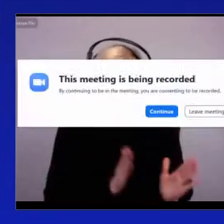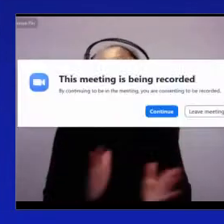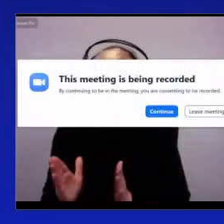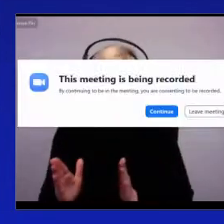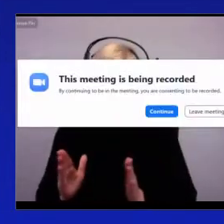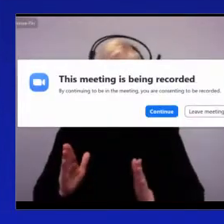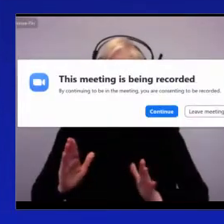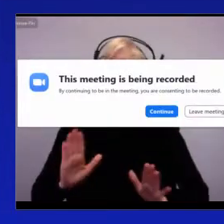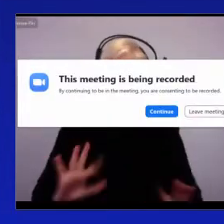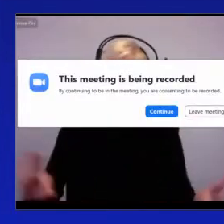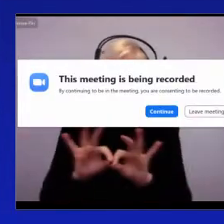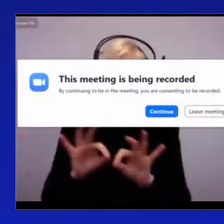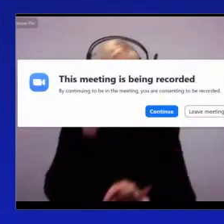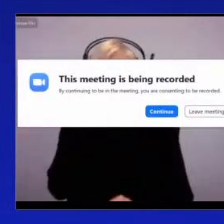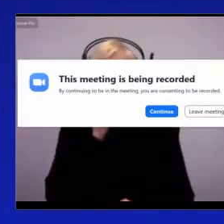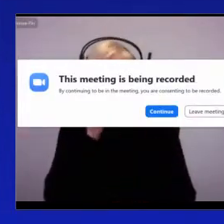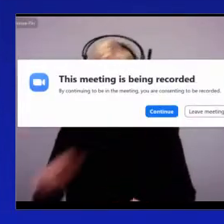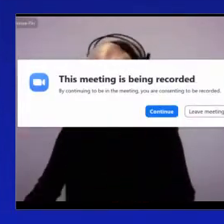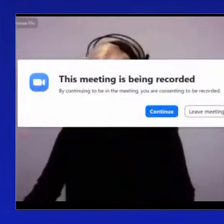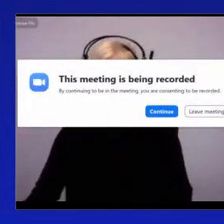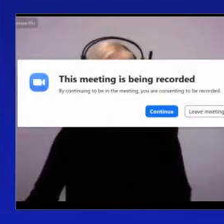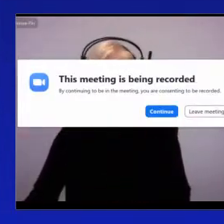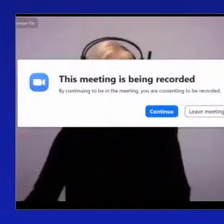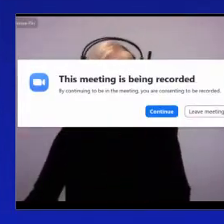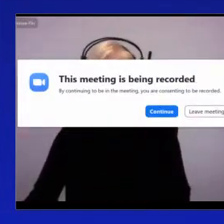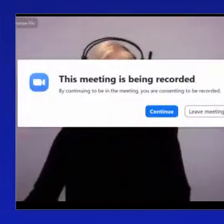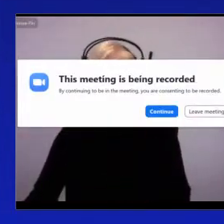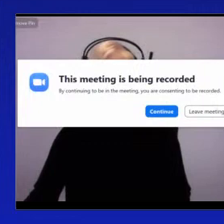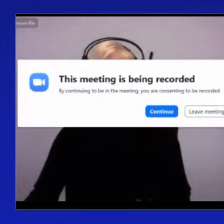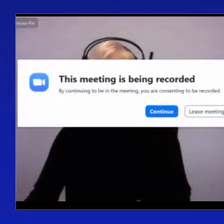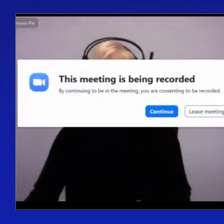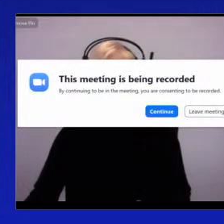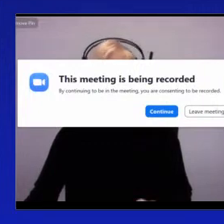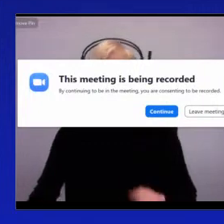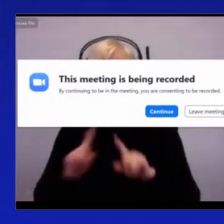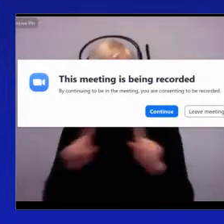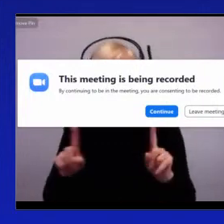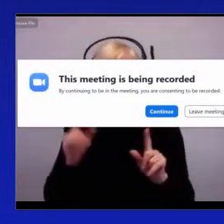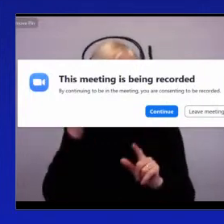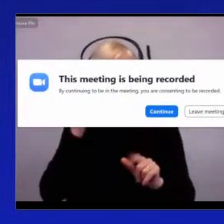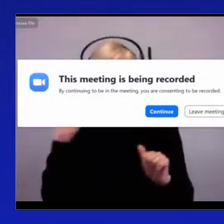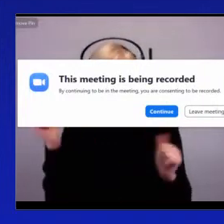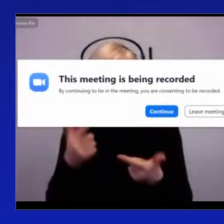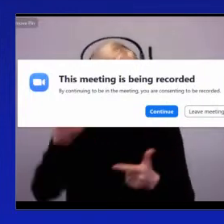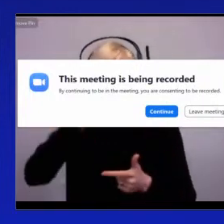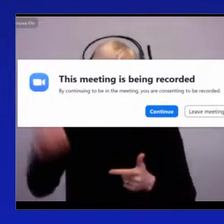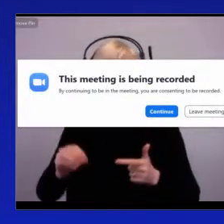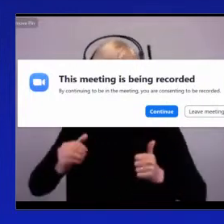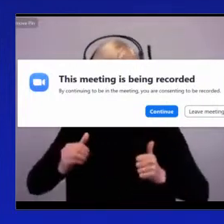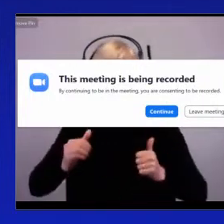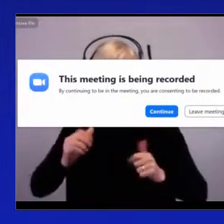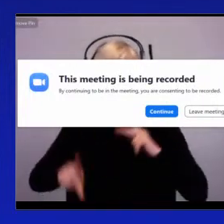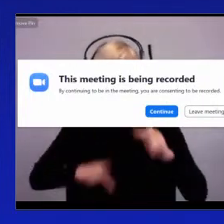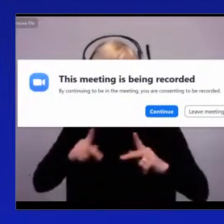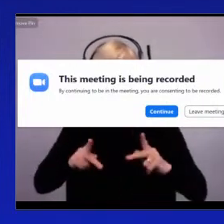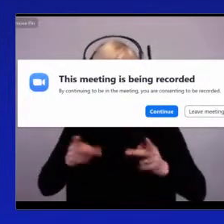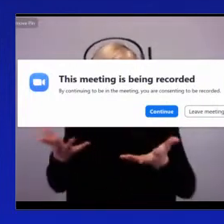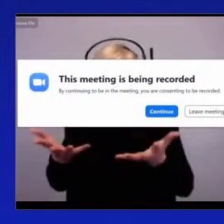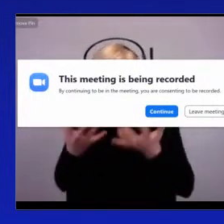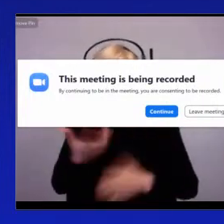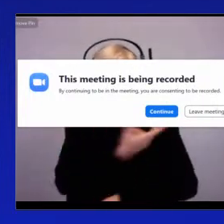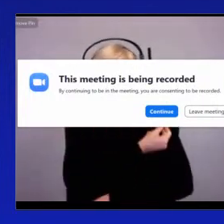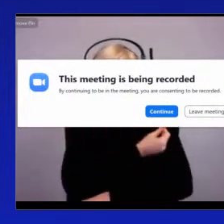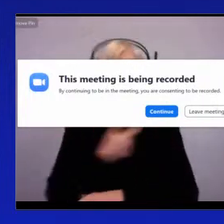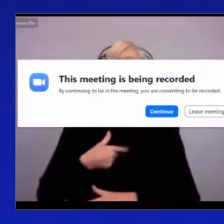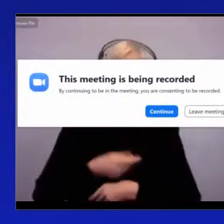COVID vaccine to all eligible Ottawa residents who want one. In the meantime, we need to continue to follow the provincial orders, the